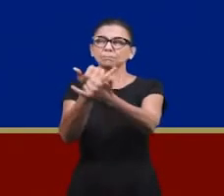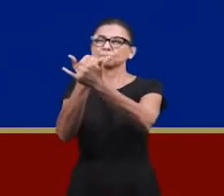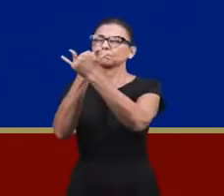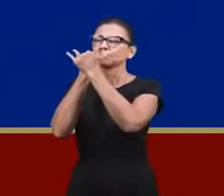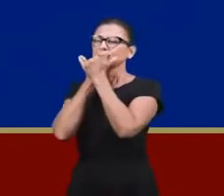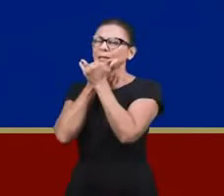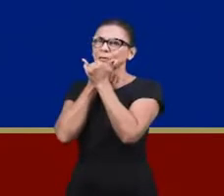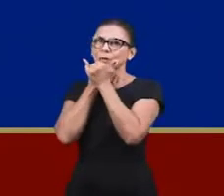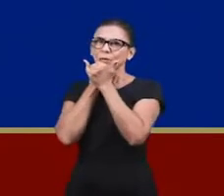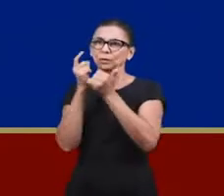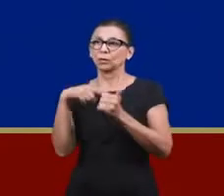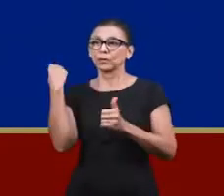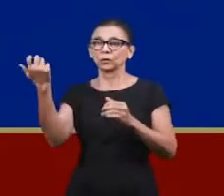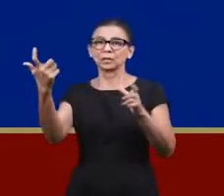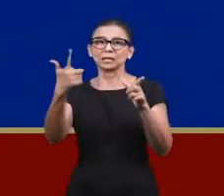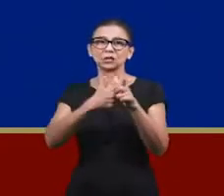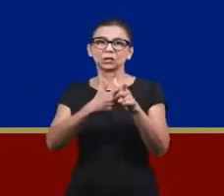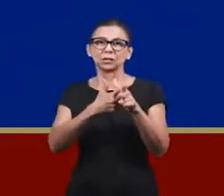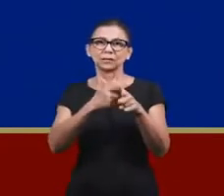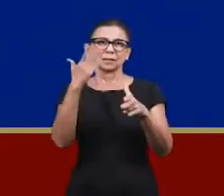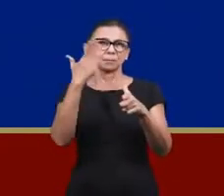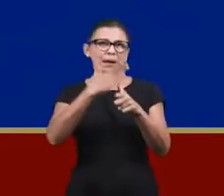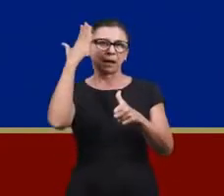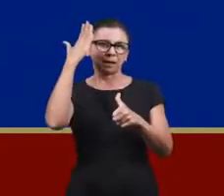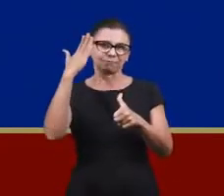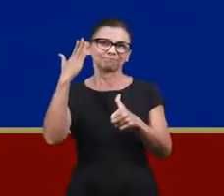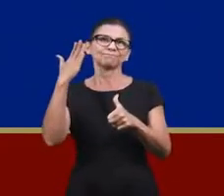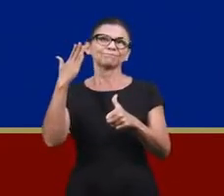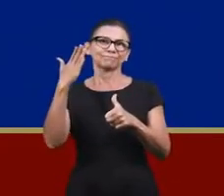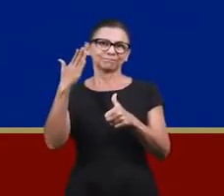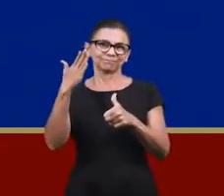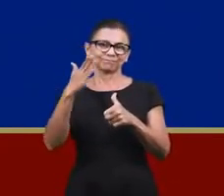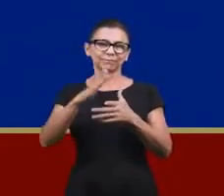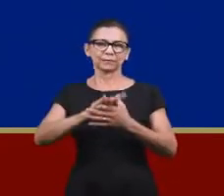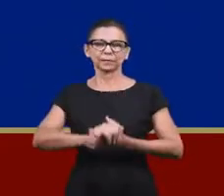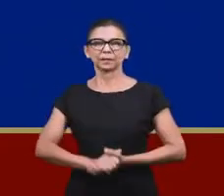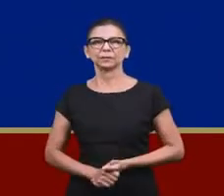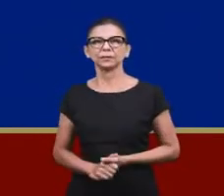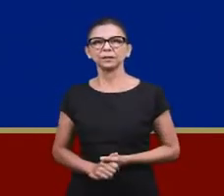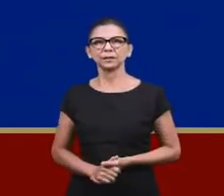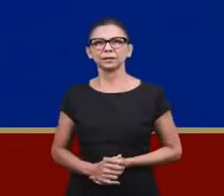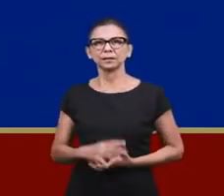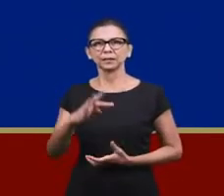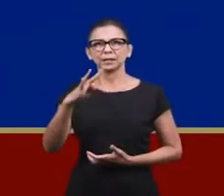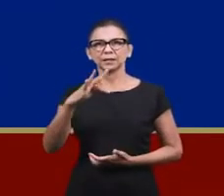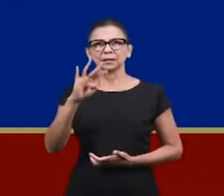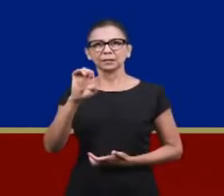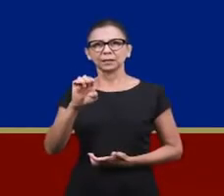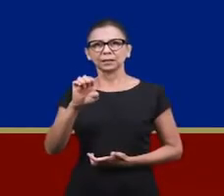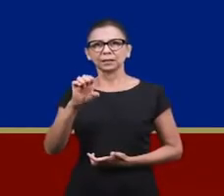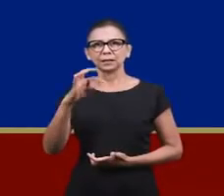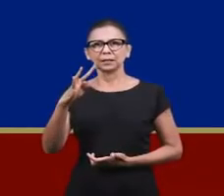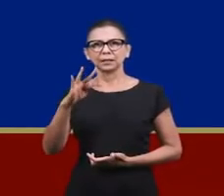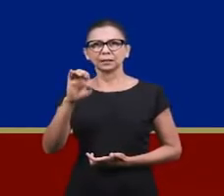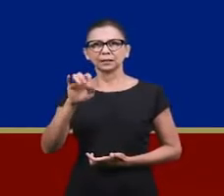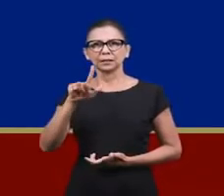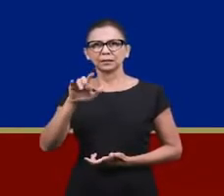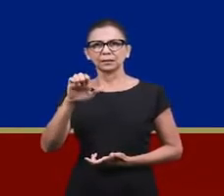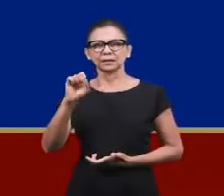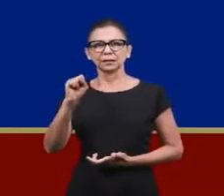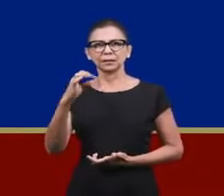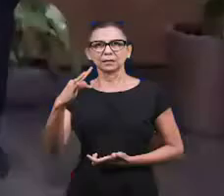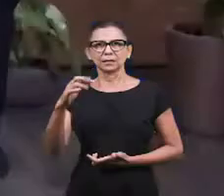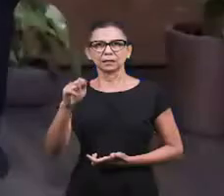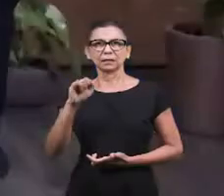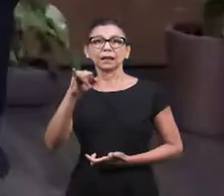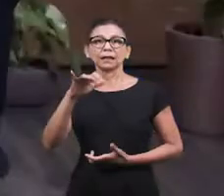wiped out our debt, the debt of sin. And he says here in this expression, tetelestai, which means